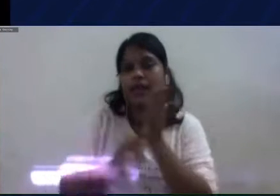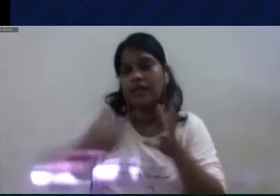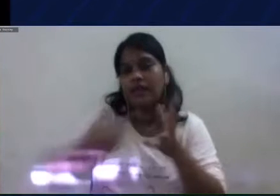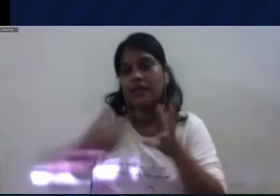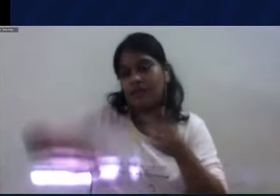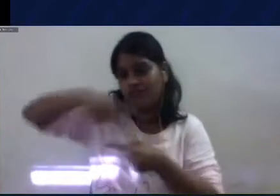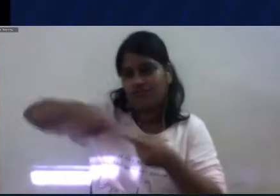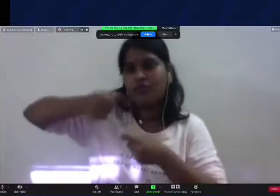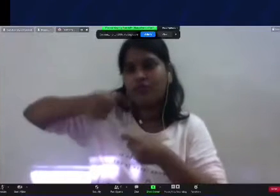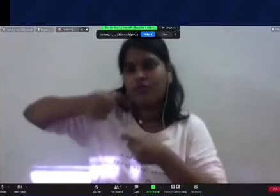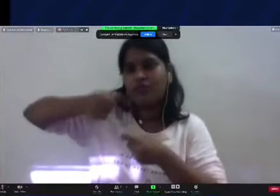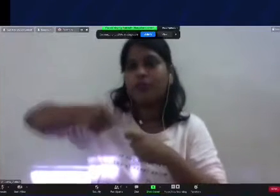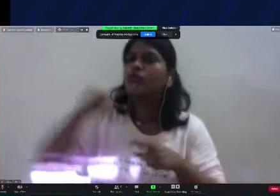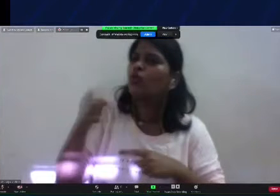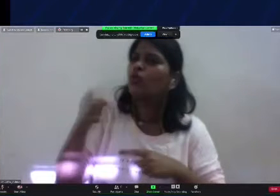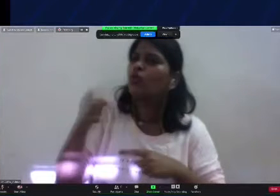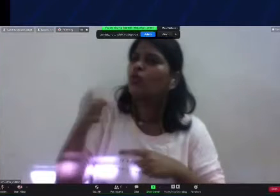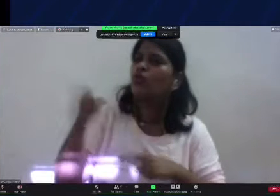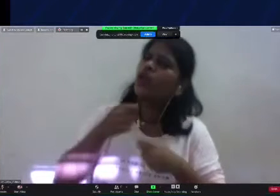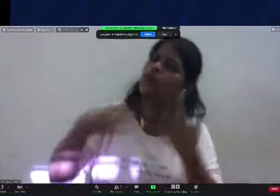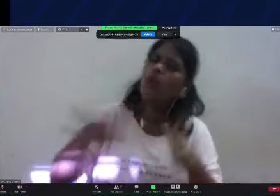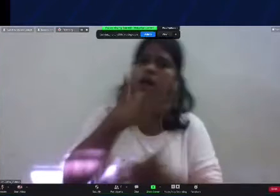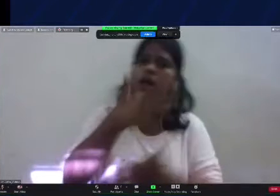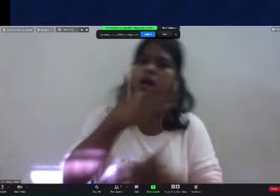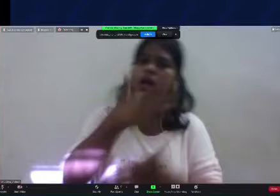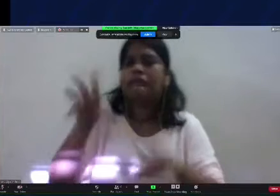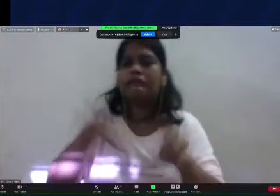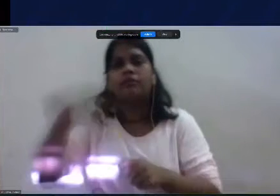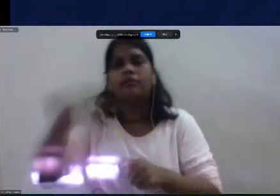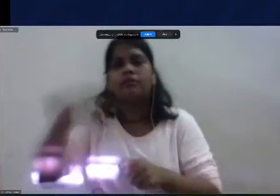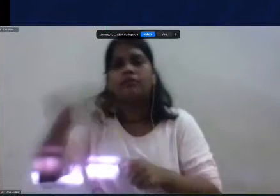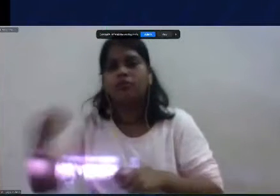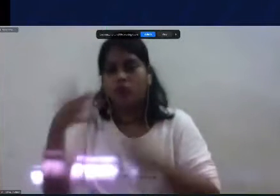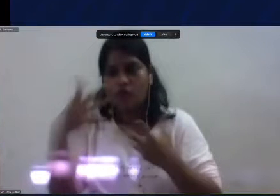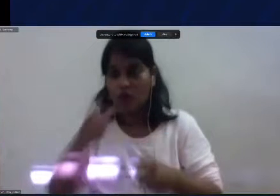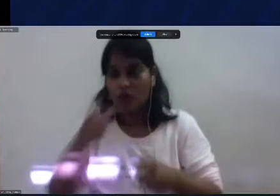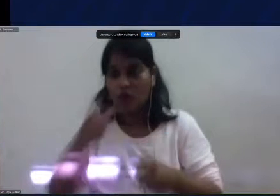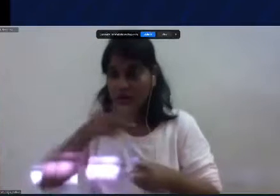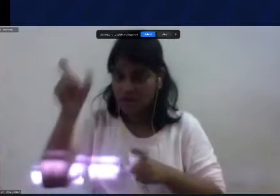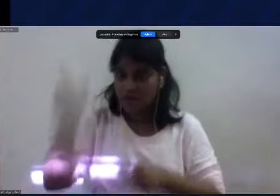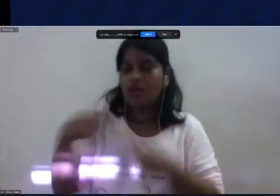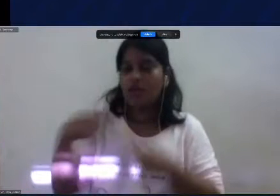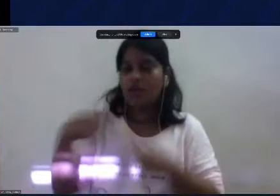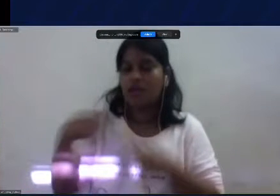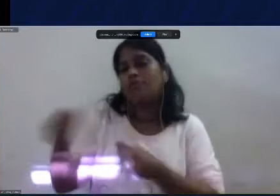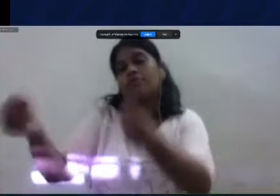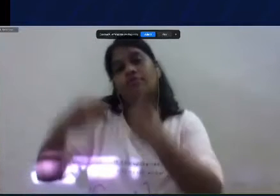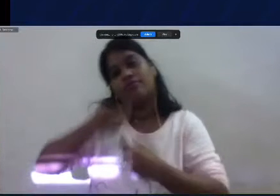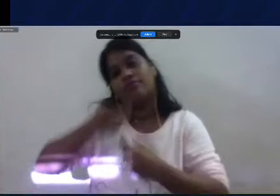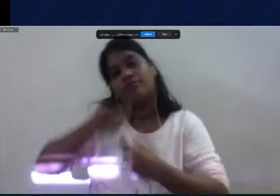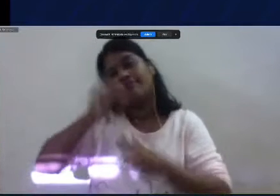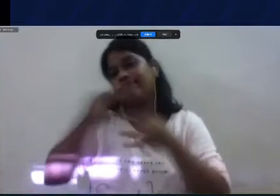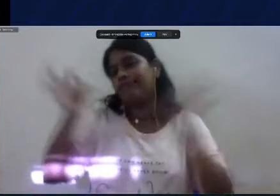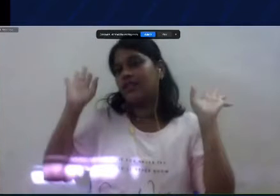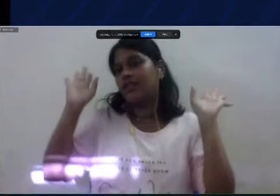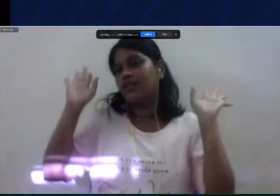and told that you can throw the rings at any of these beverages. If you can ring any beverage, you can get to drink it